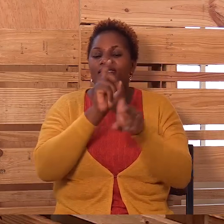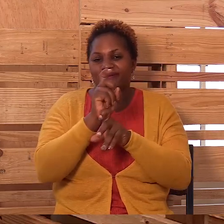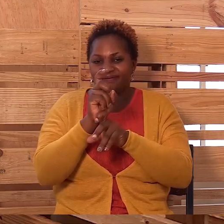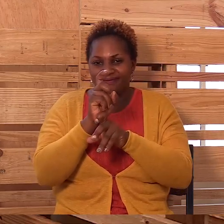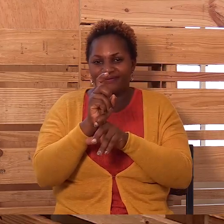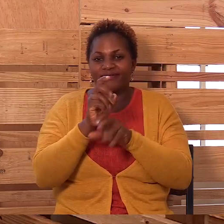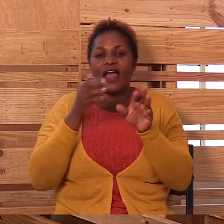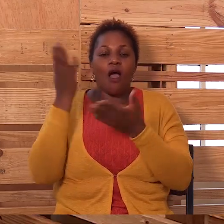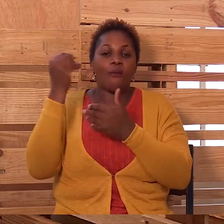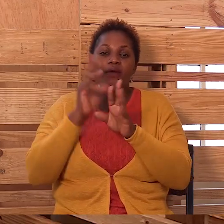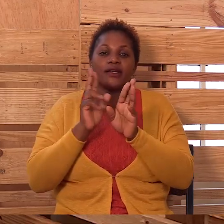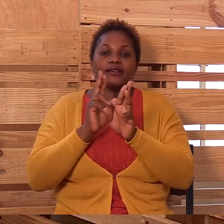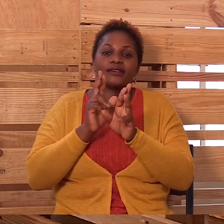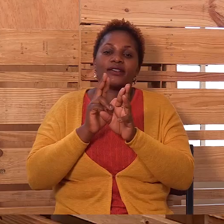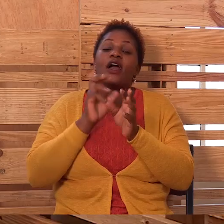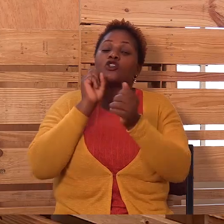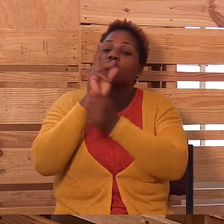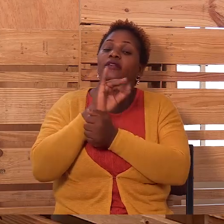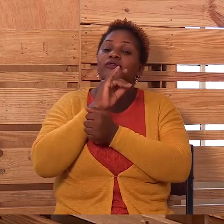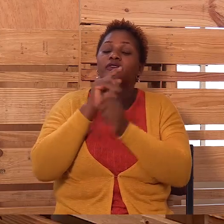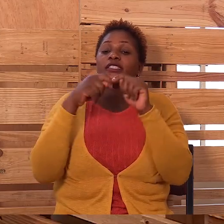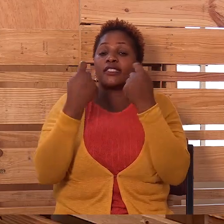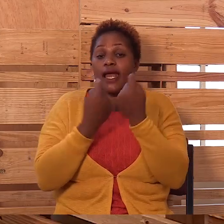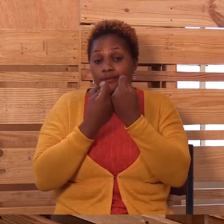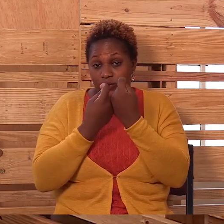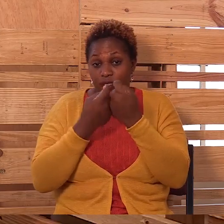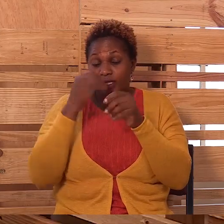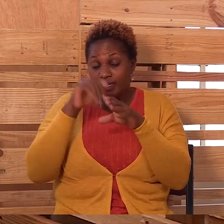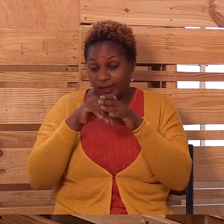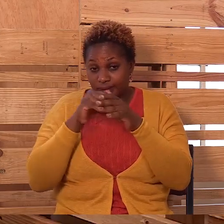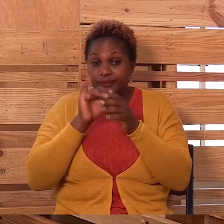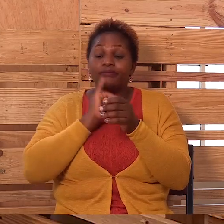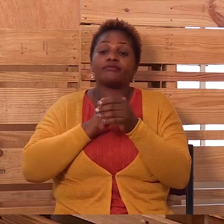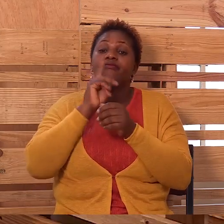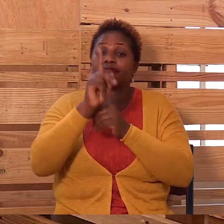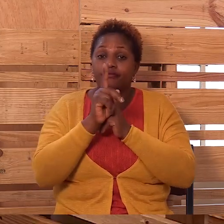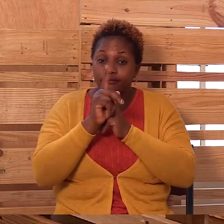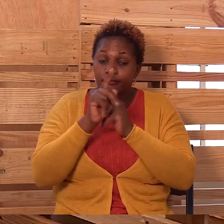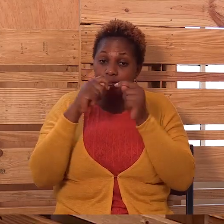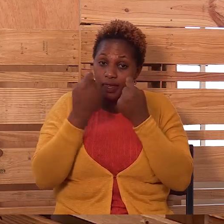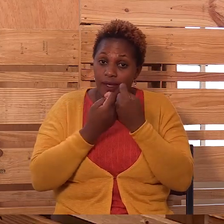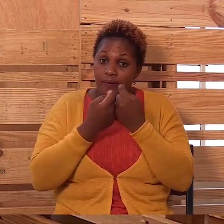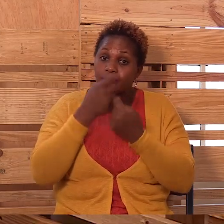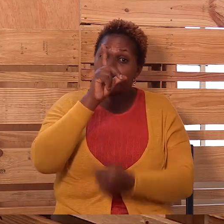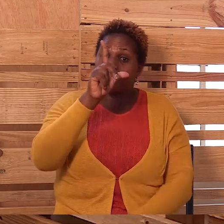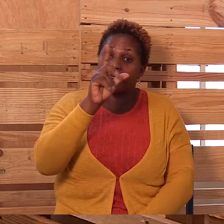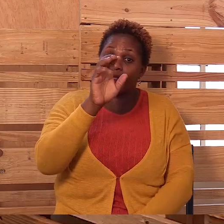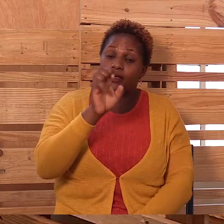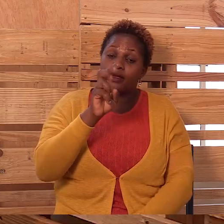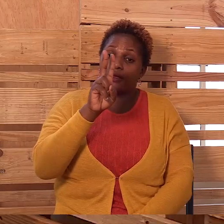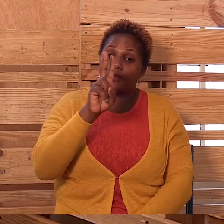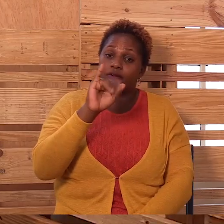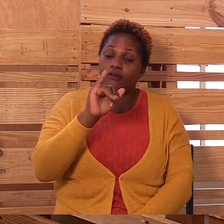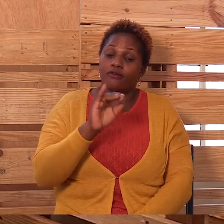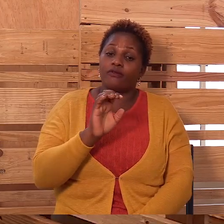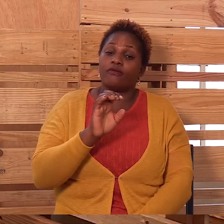you many trivia questions. I hope you're ready. There were 12 tribes in Israel, and one of them was called the tribe of Levi,